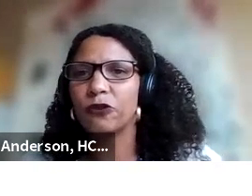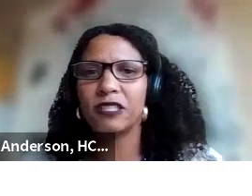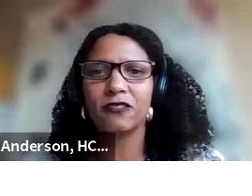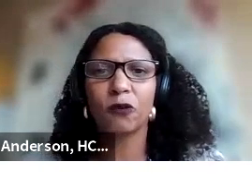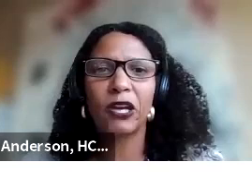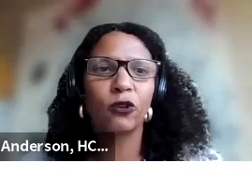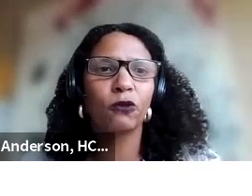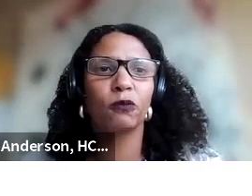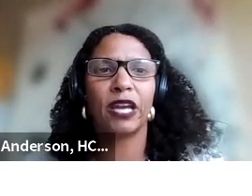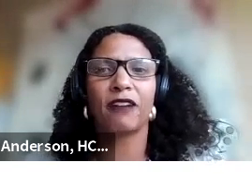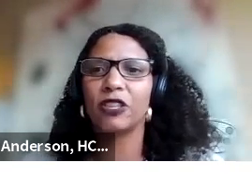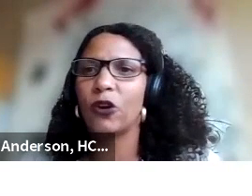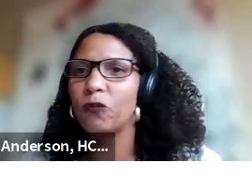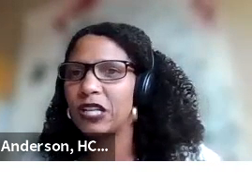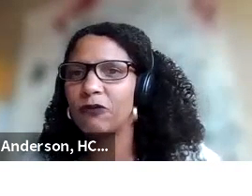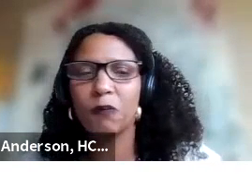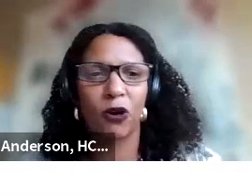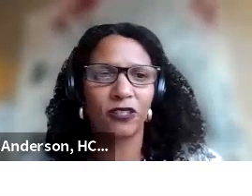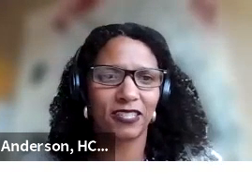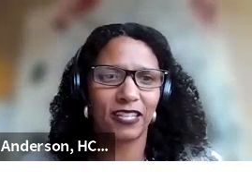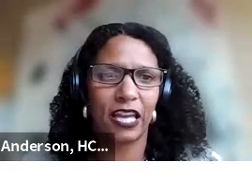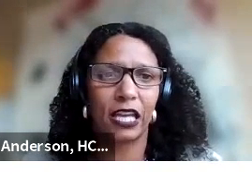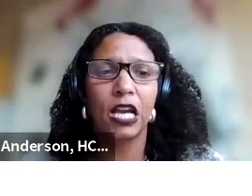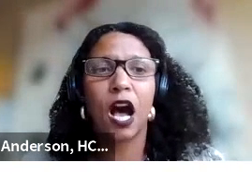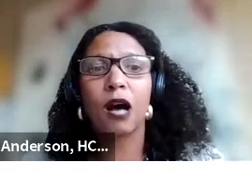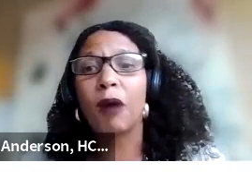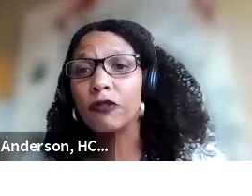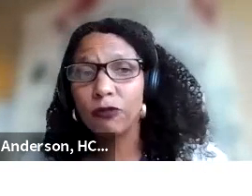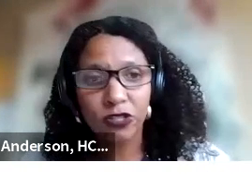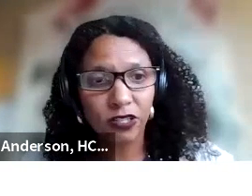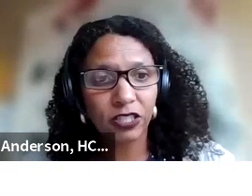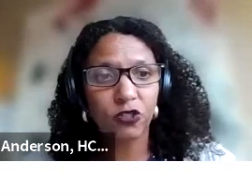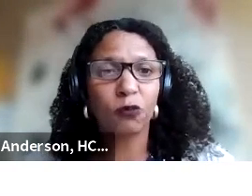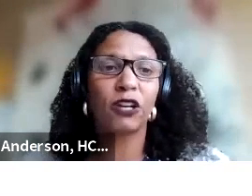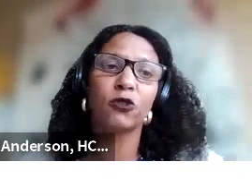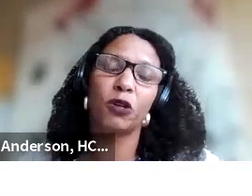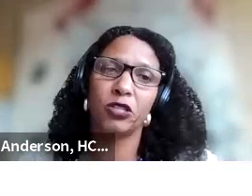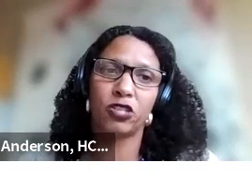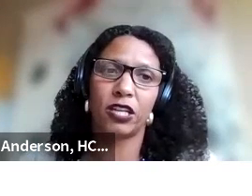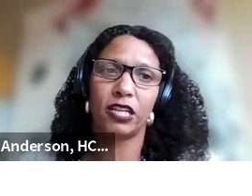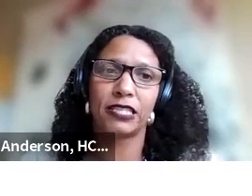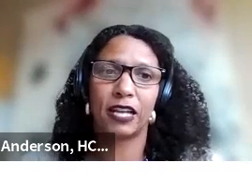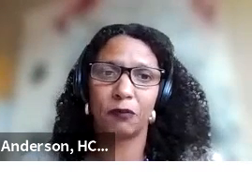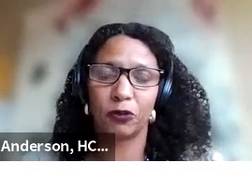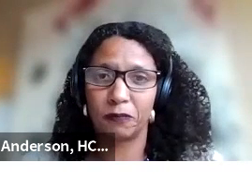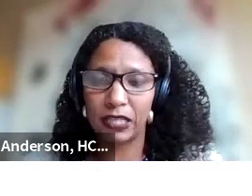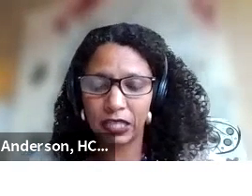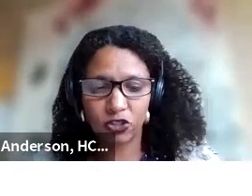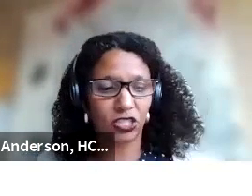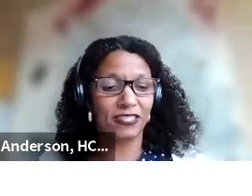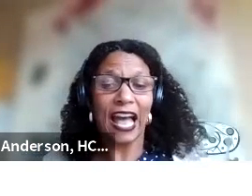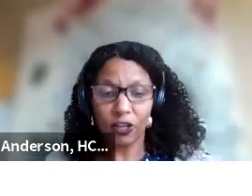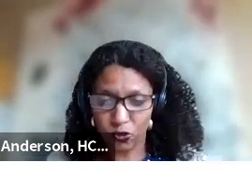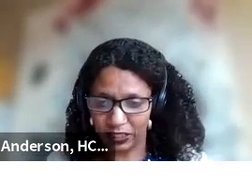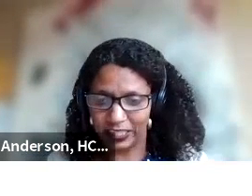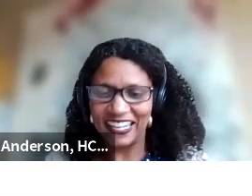Wonderful. So this is our panel who will be having the opening remarks today. Unfortunately, Supervisor Wilma Chan is not able to make it.